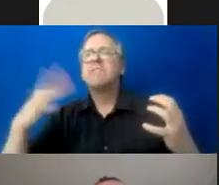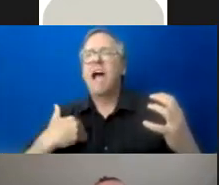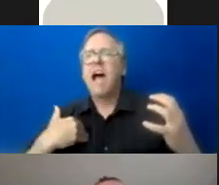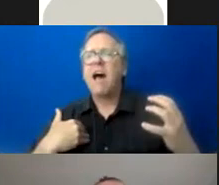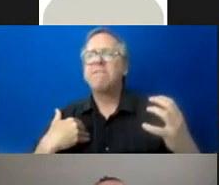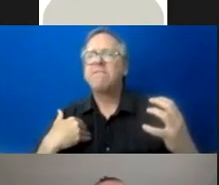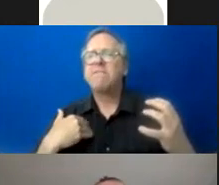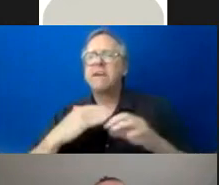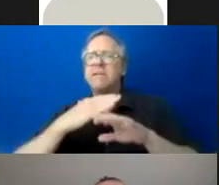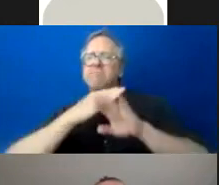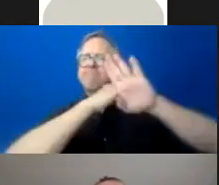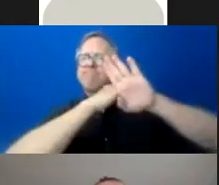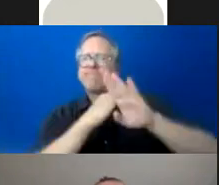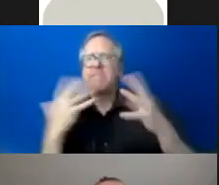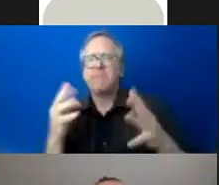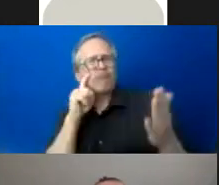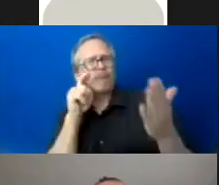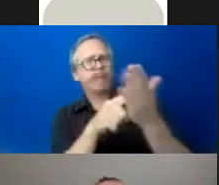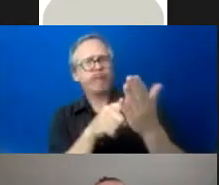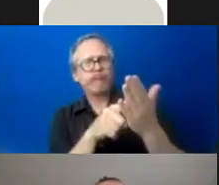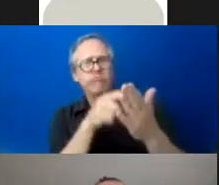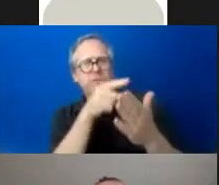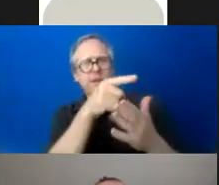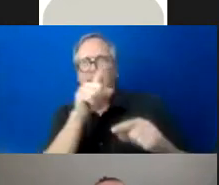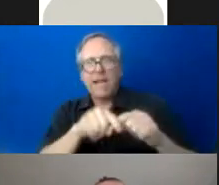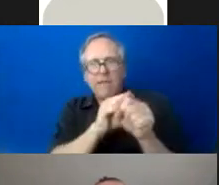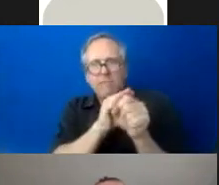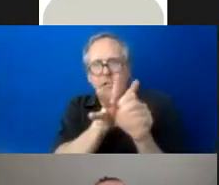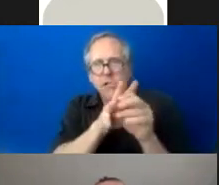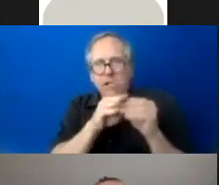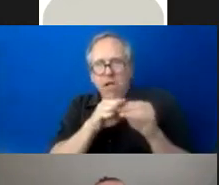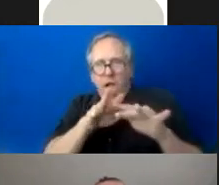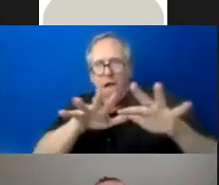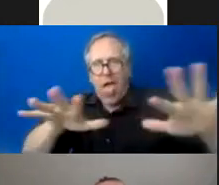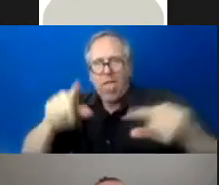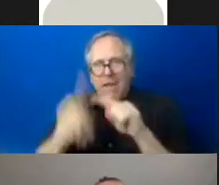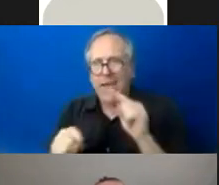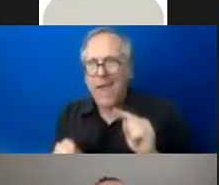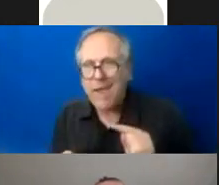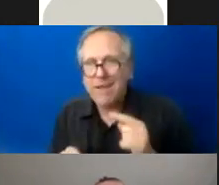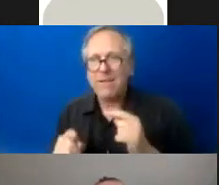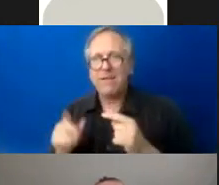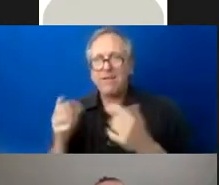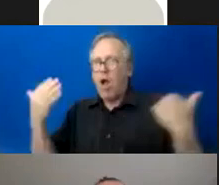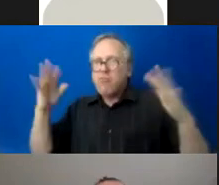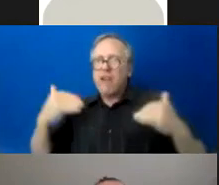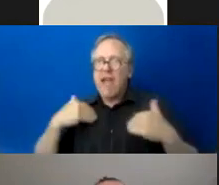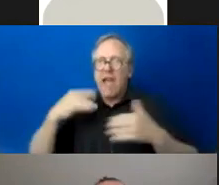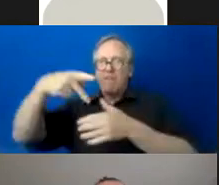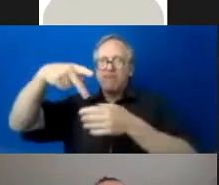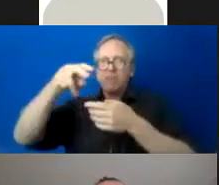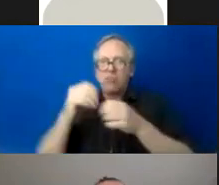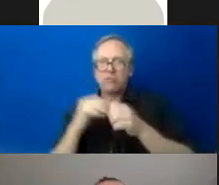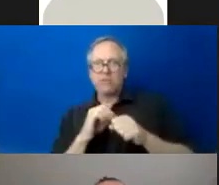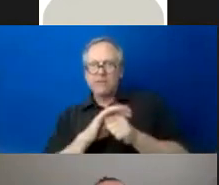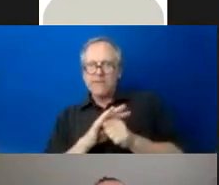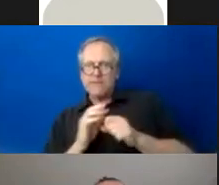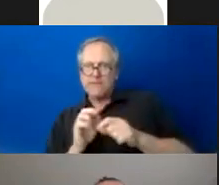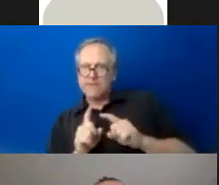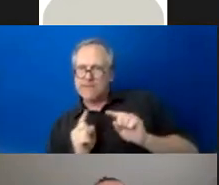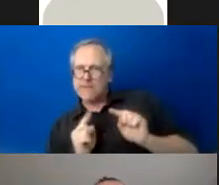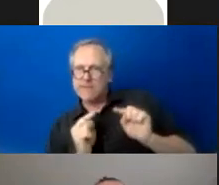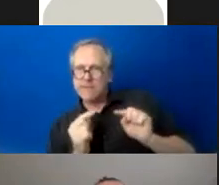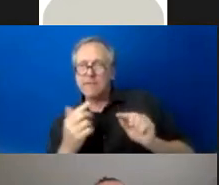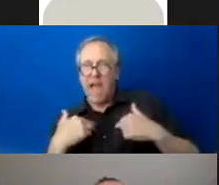recognize it really quickly before the virus can kind of get out of hand. And they've got the cells ready that they know they need to